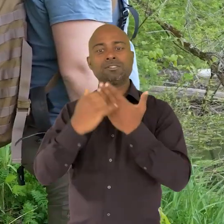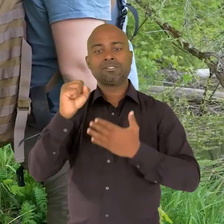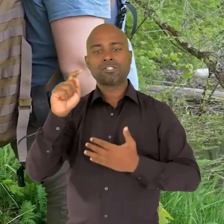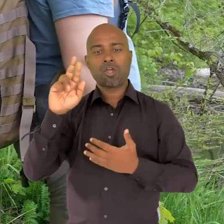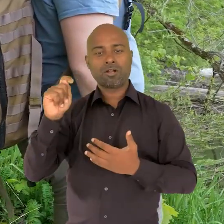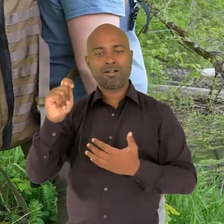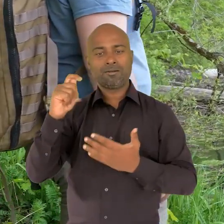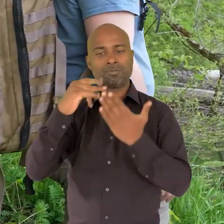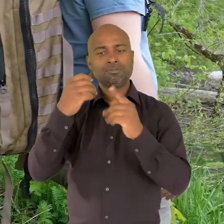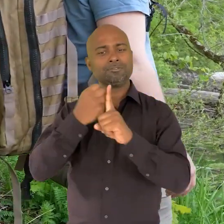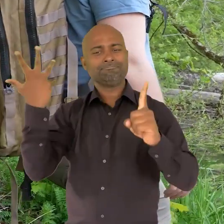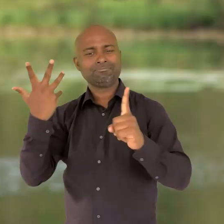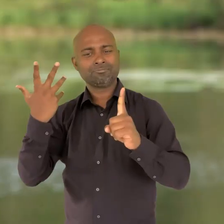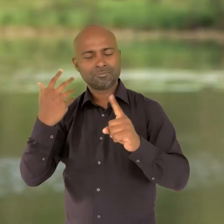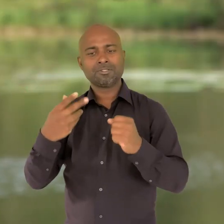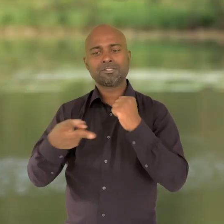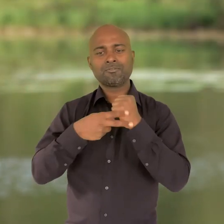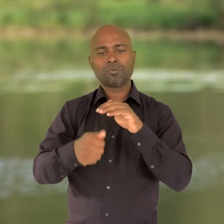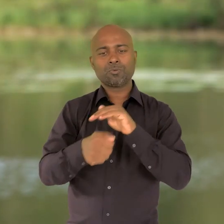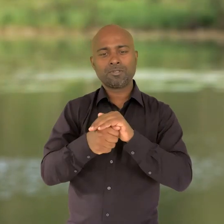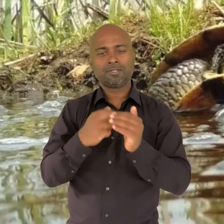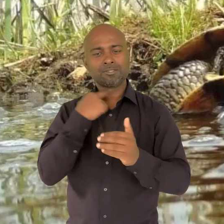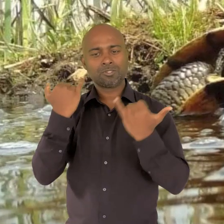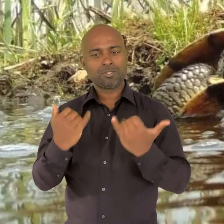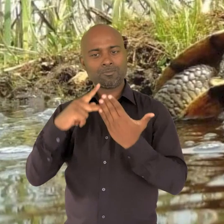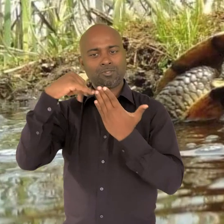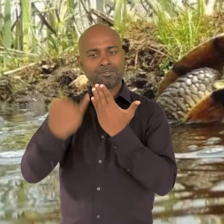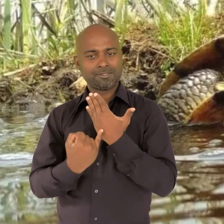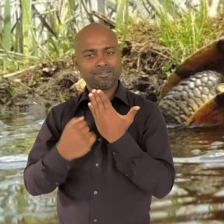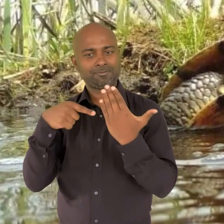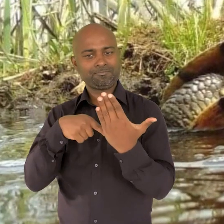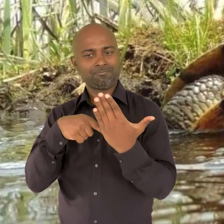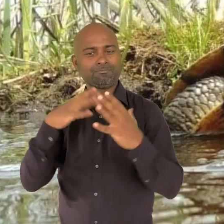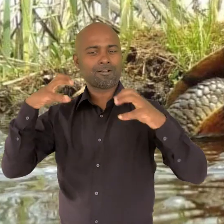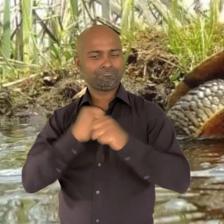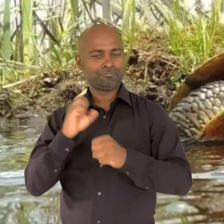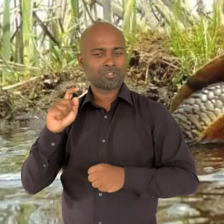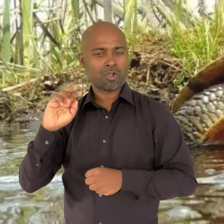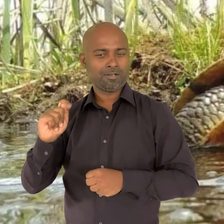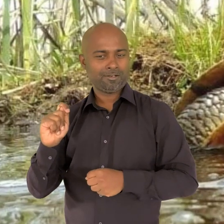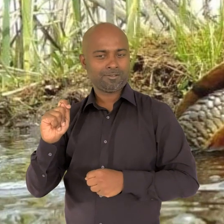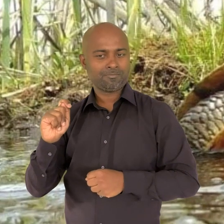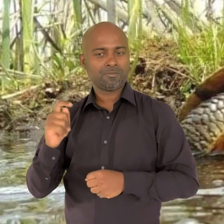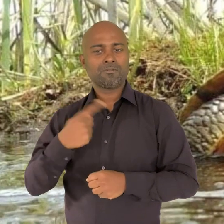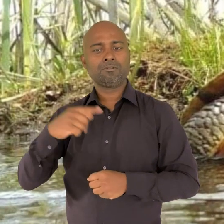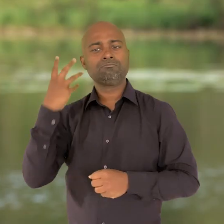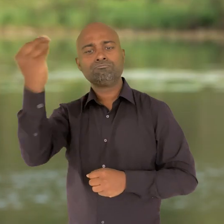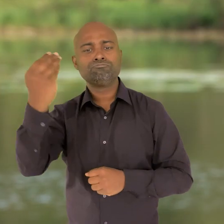like there's a shine right there. The S.T.A.R.T. project, which is the Saving Turtles at Risk Today project, will go out